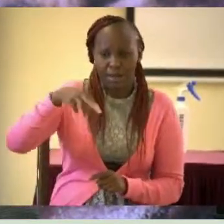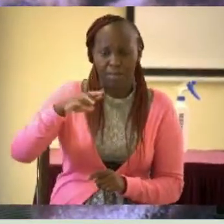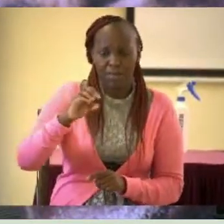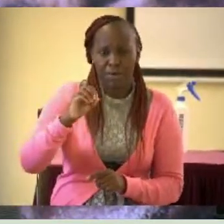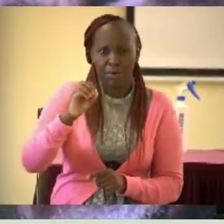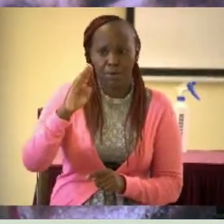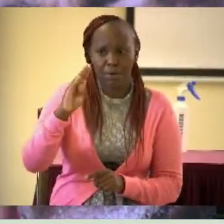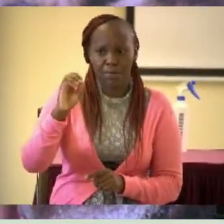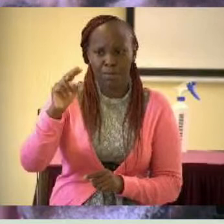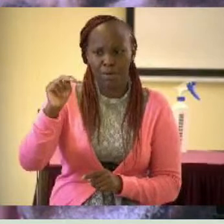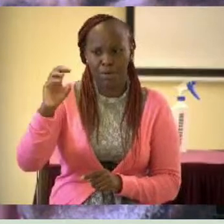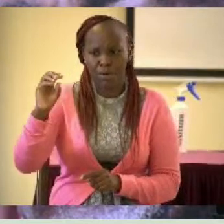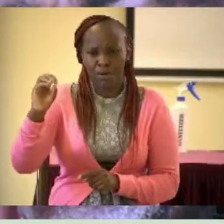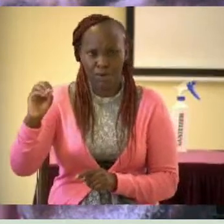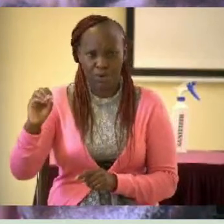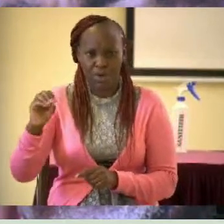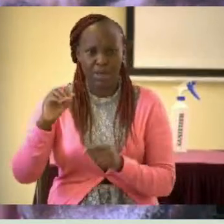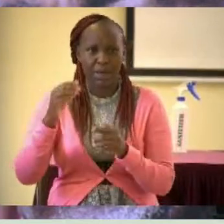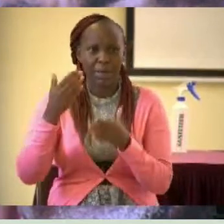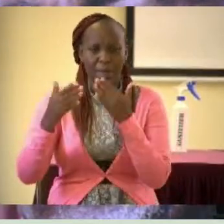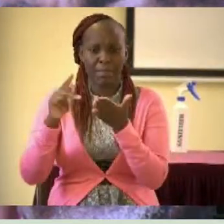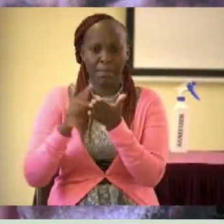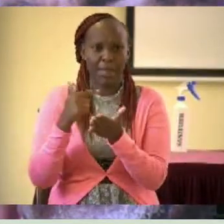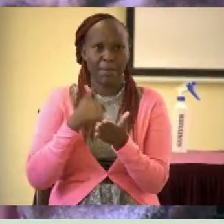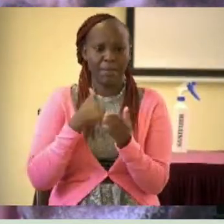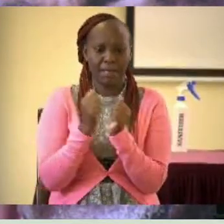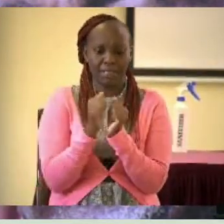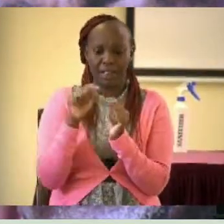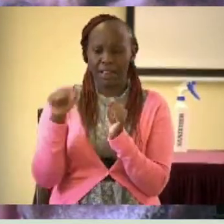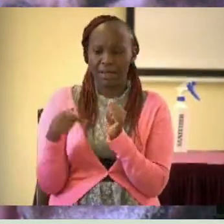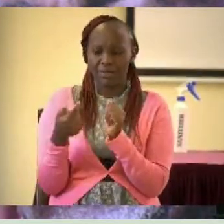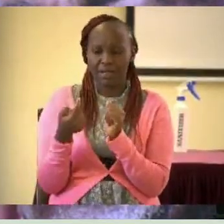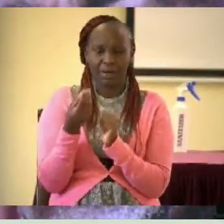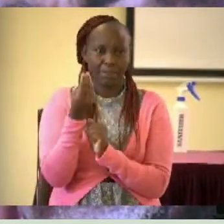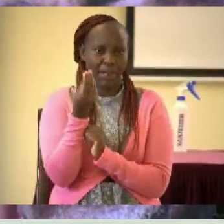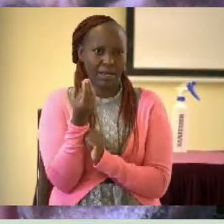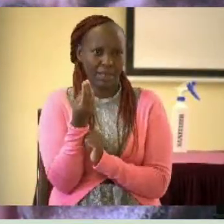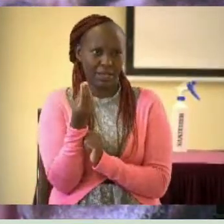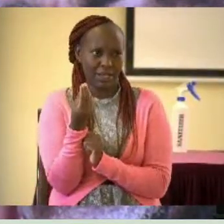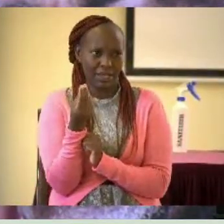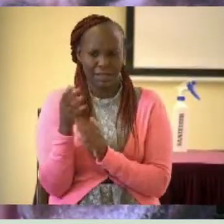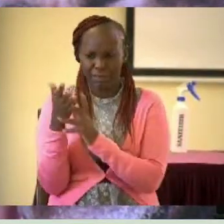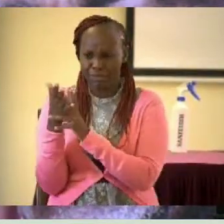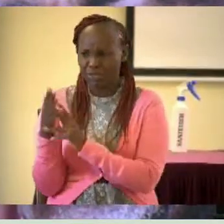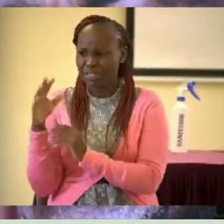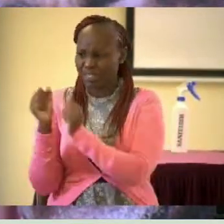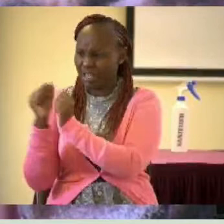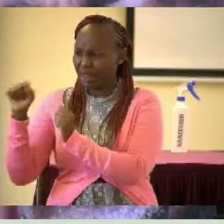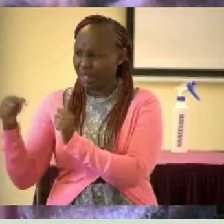that she's going to pay me for the entire period is 10,000 shillings. Between the